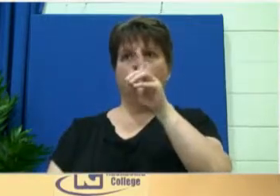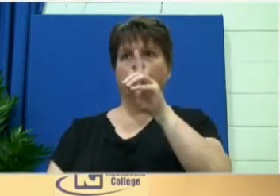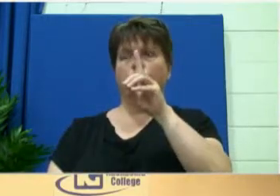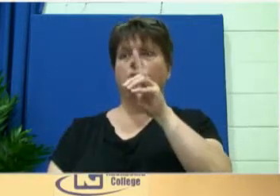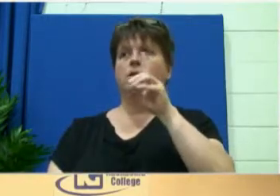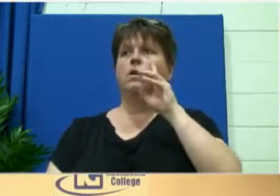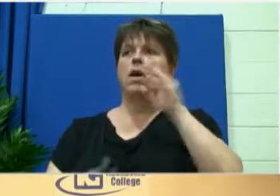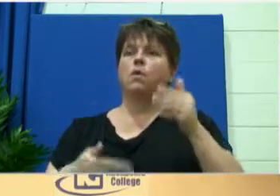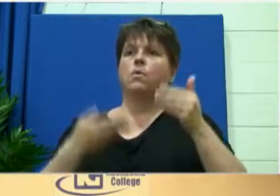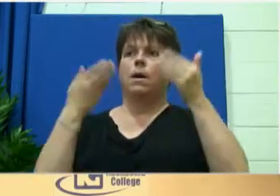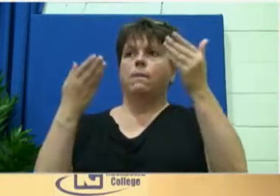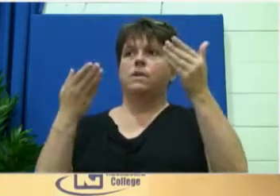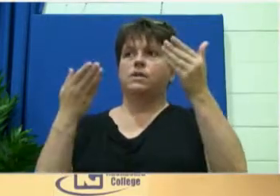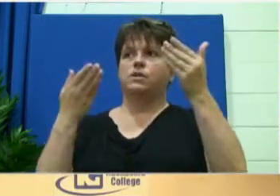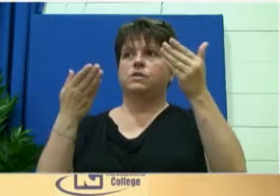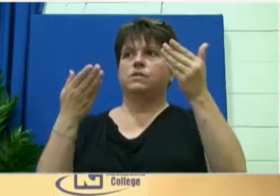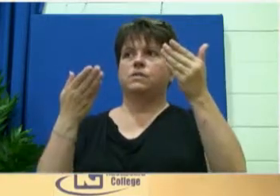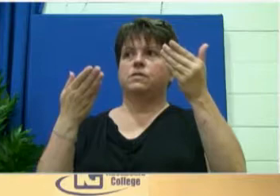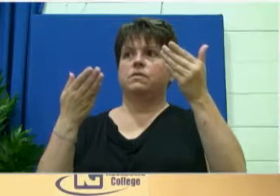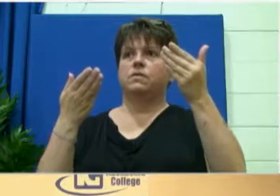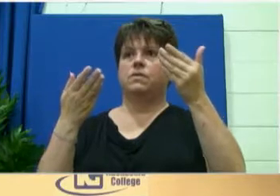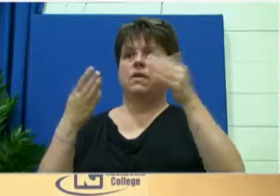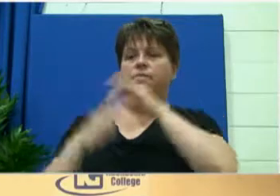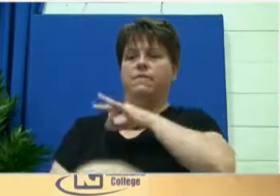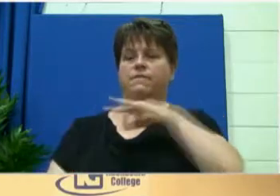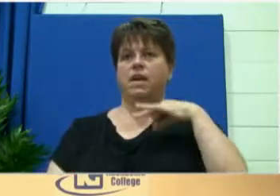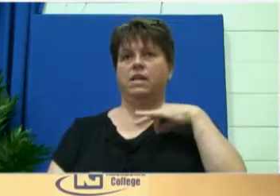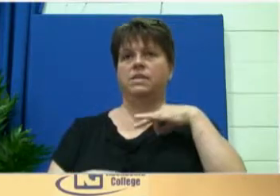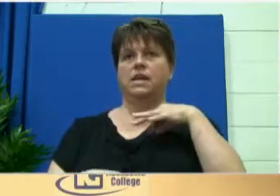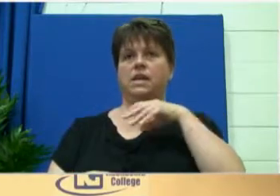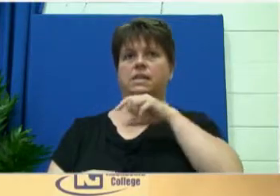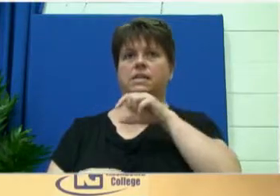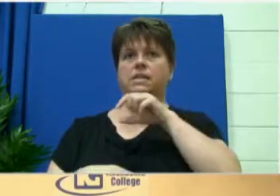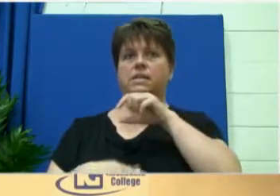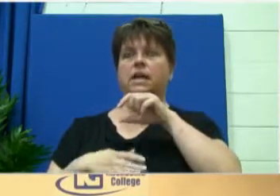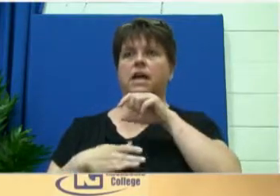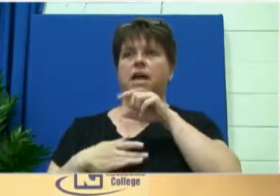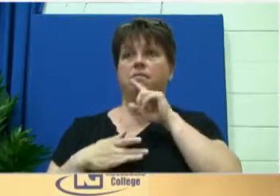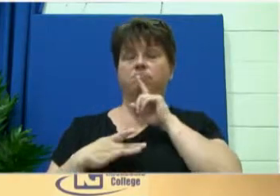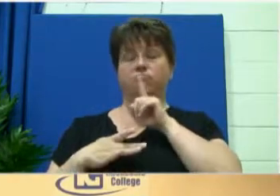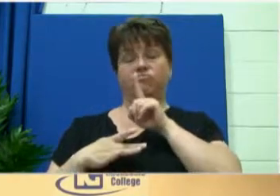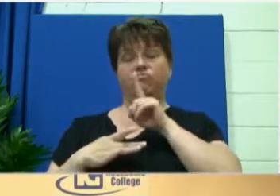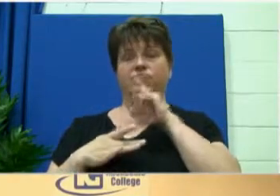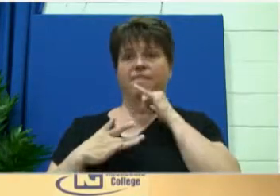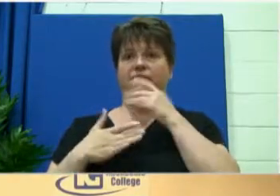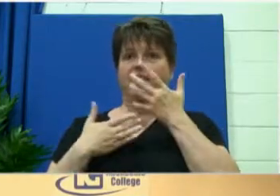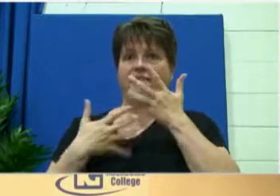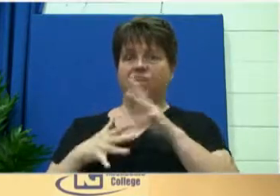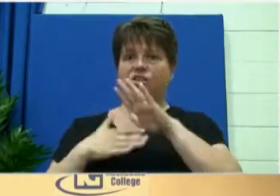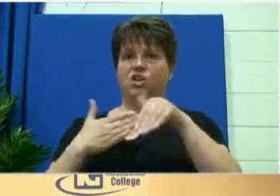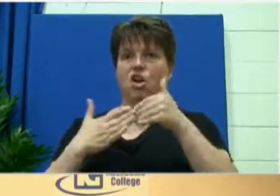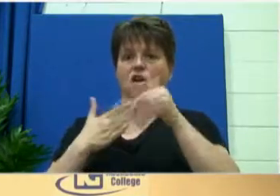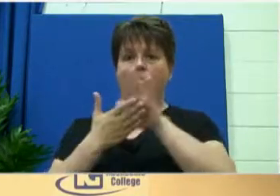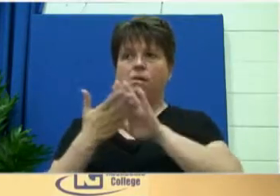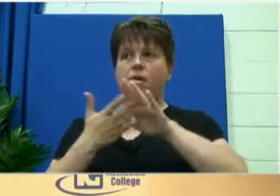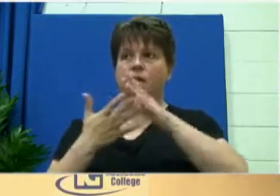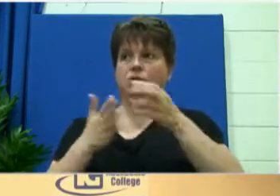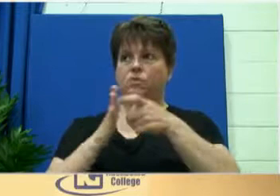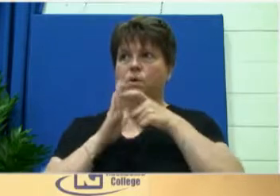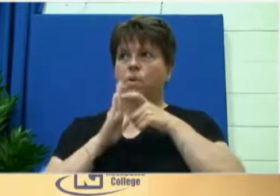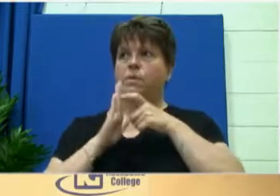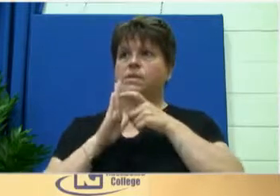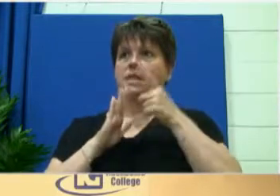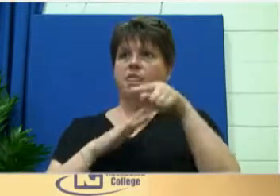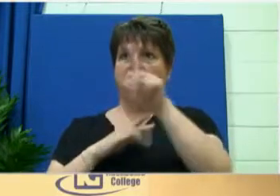on recommendation of the faculty and subject to the completion of all college requirements,